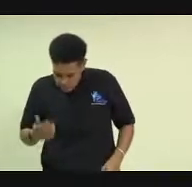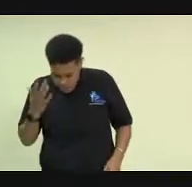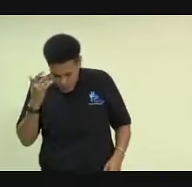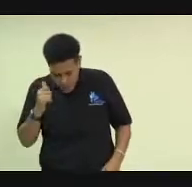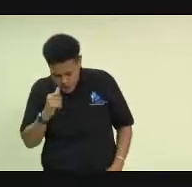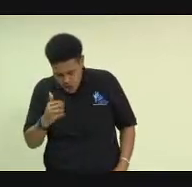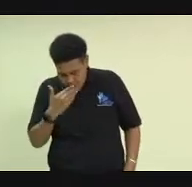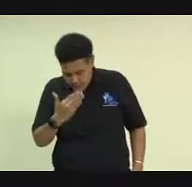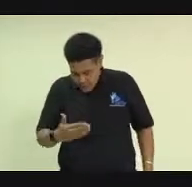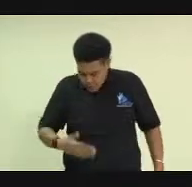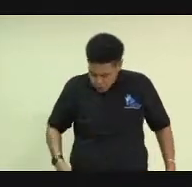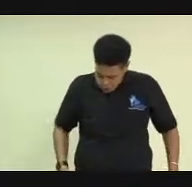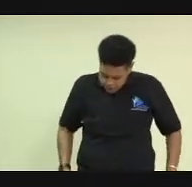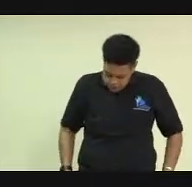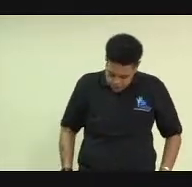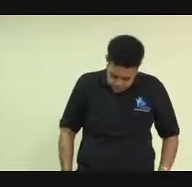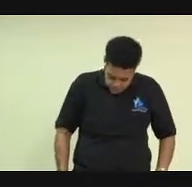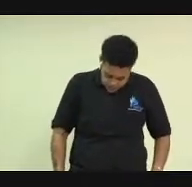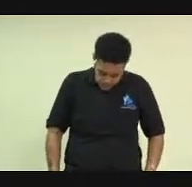Thank you.